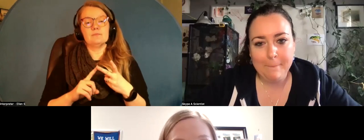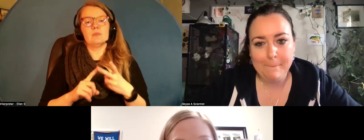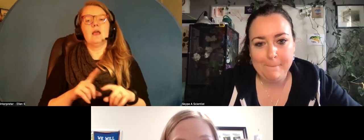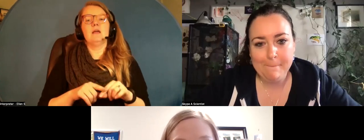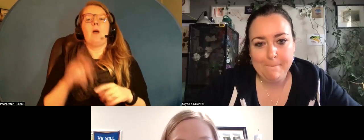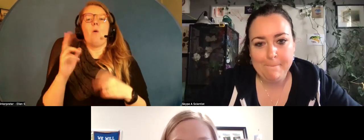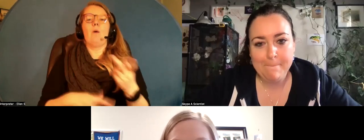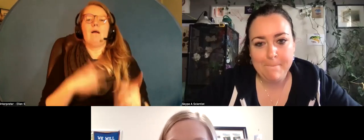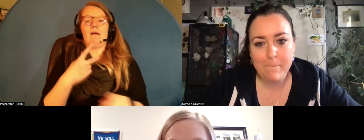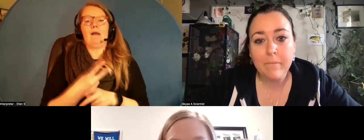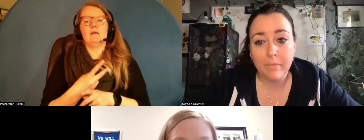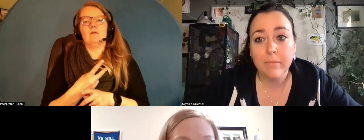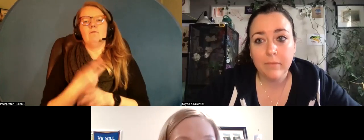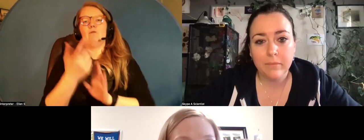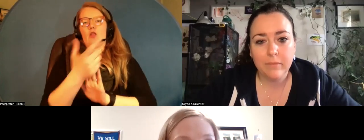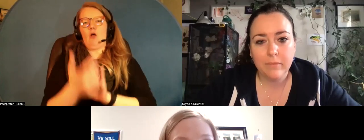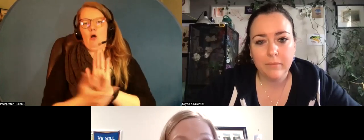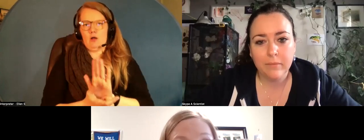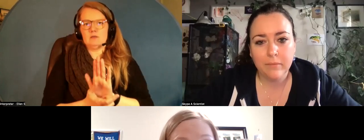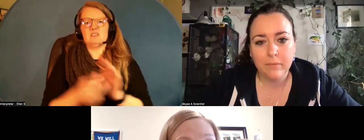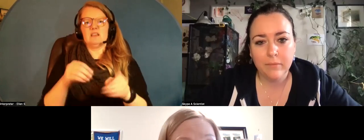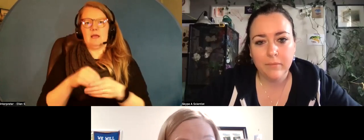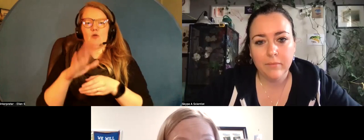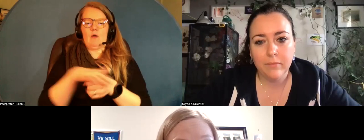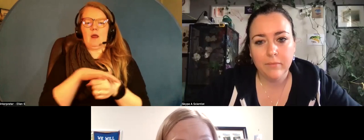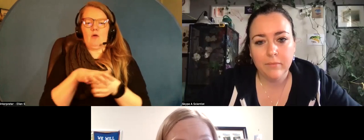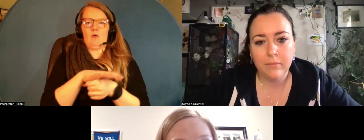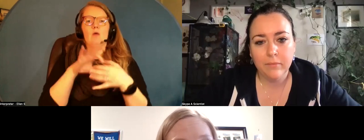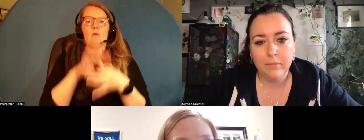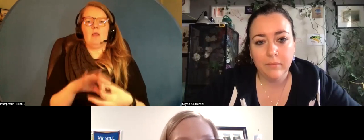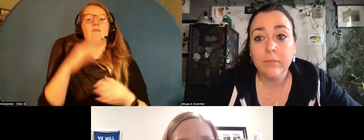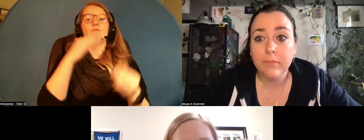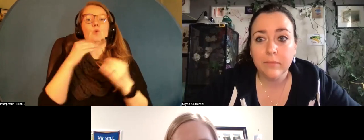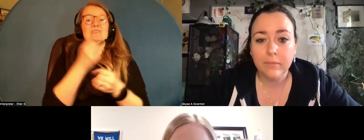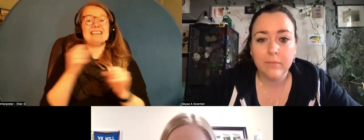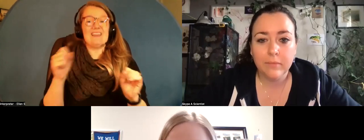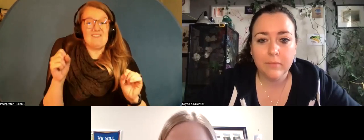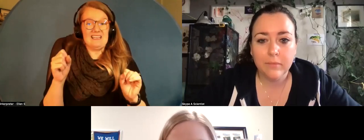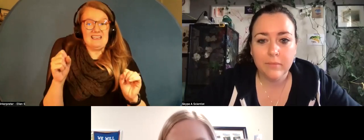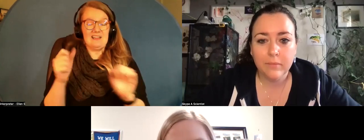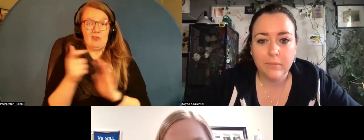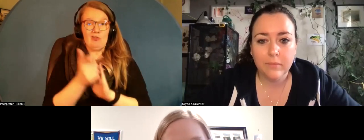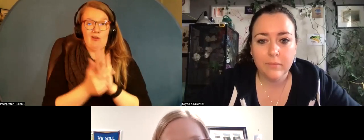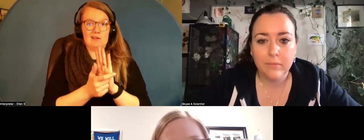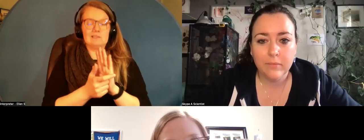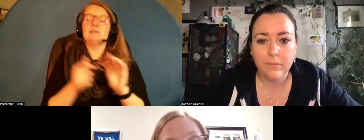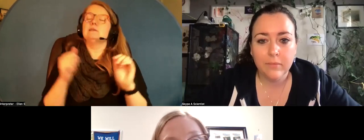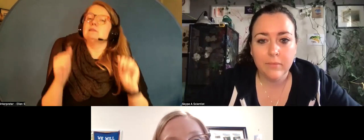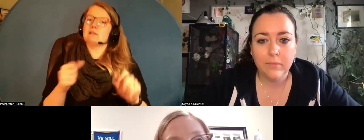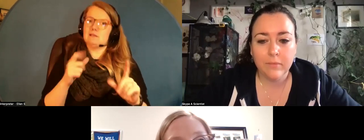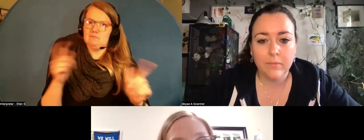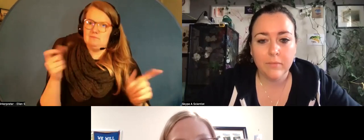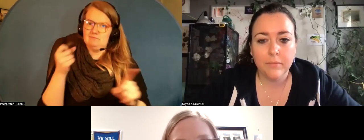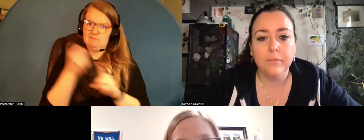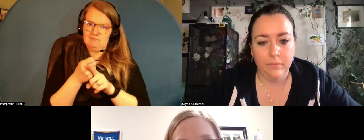of regulations there are in place for monitoring food safety, that is also going to drastically